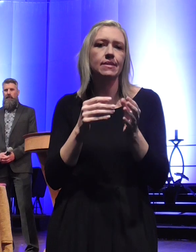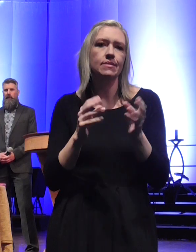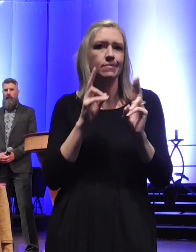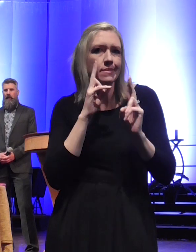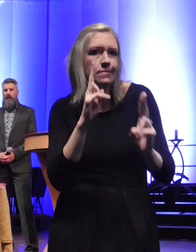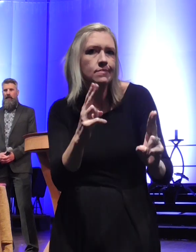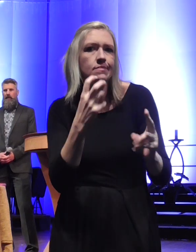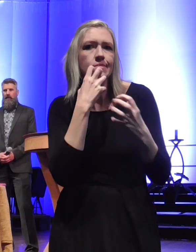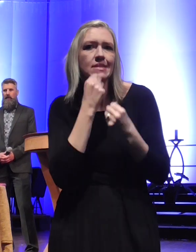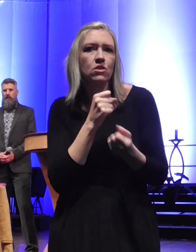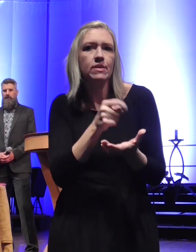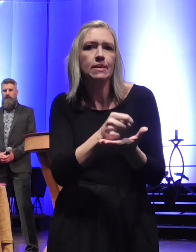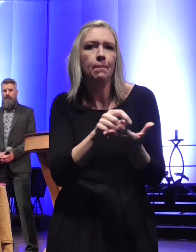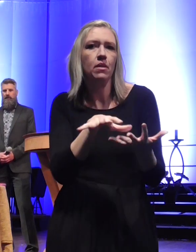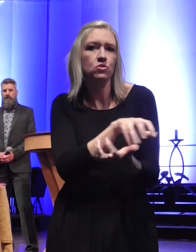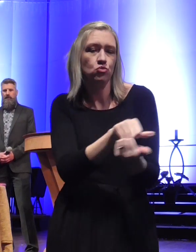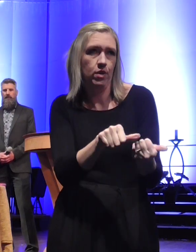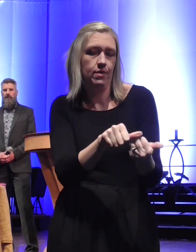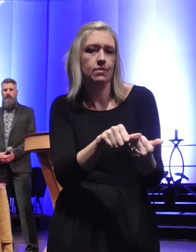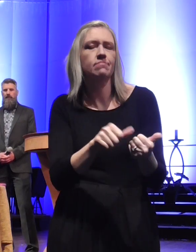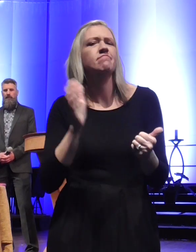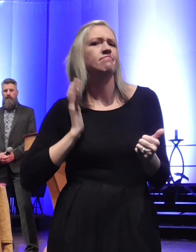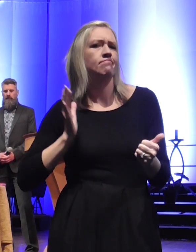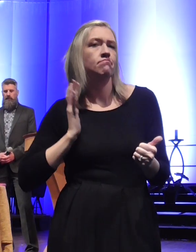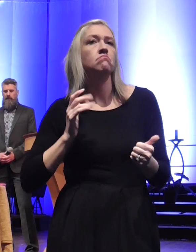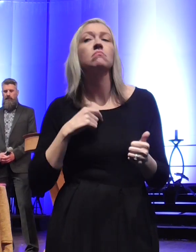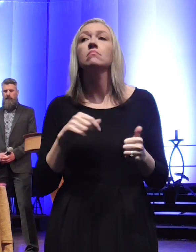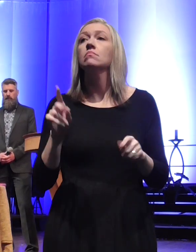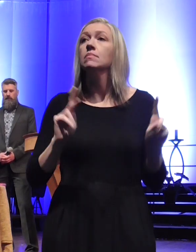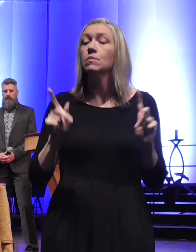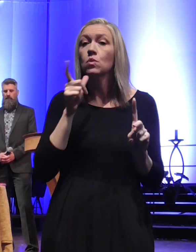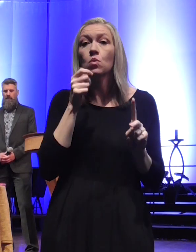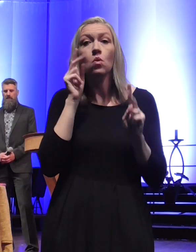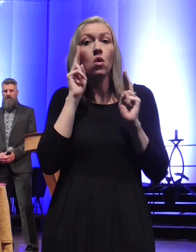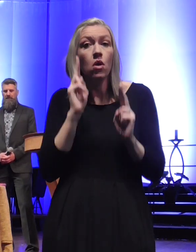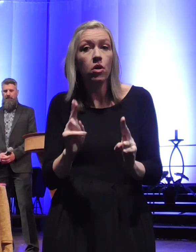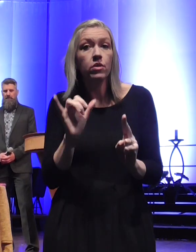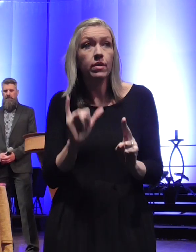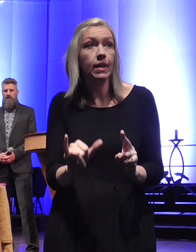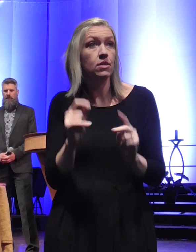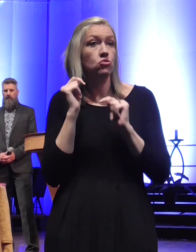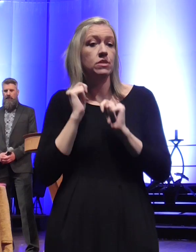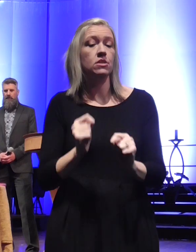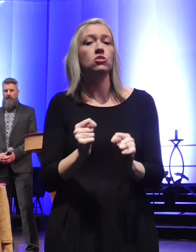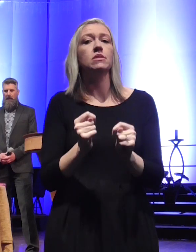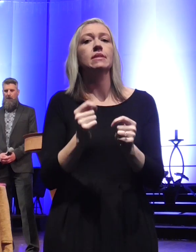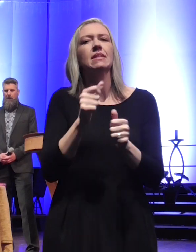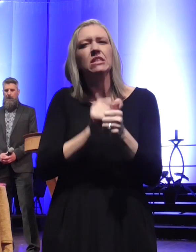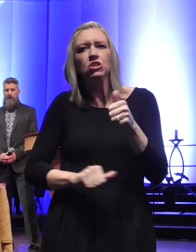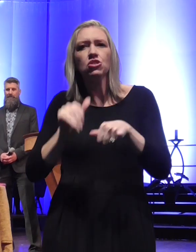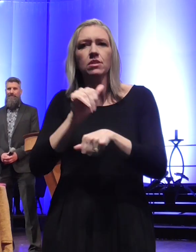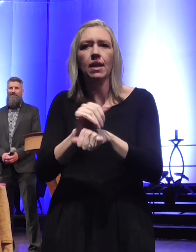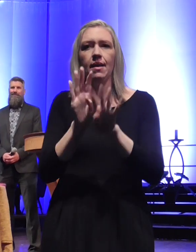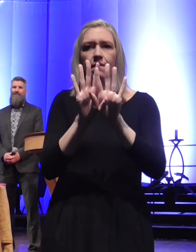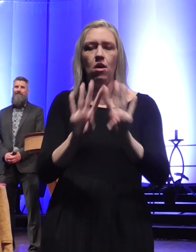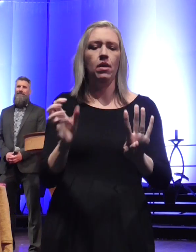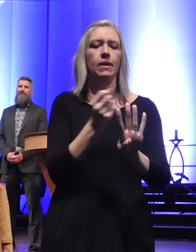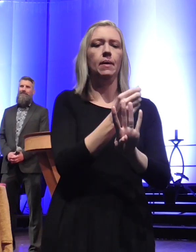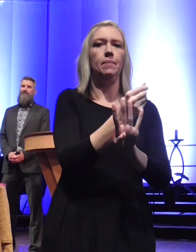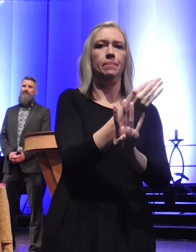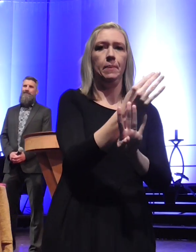been destroyed. Those who honor the sacred tradition light a new candle each night of